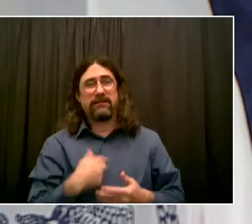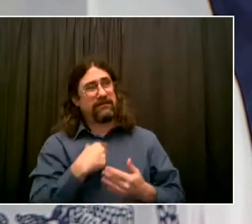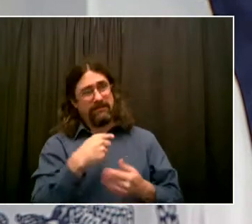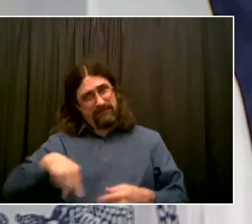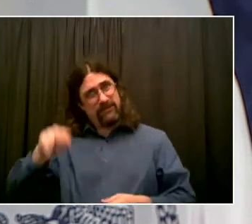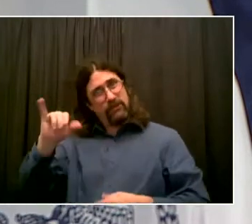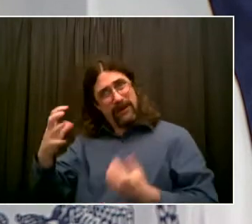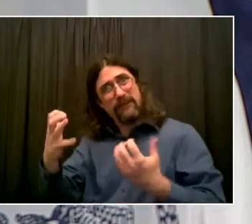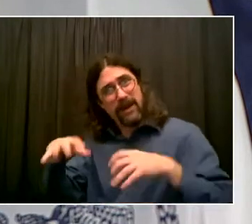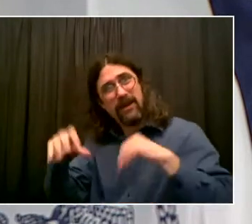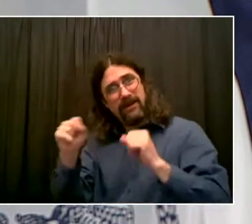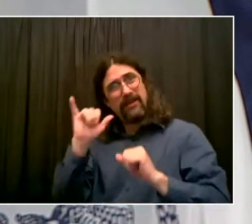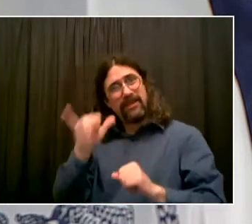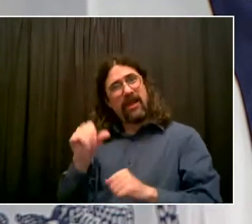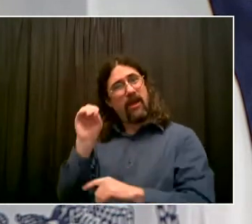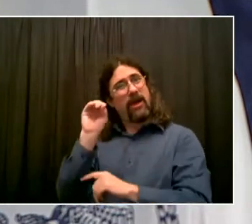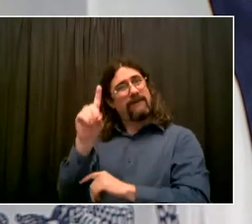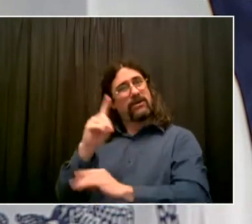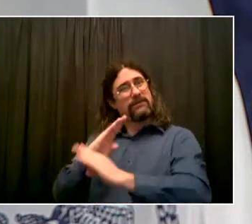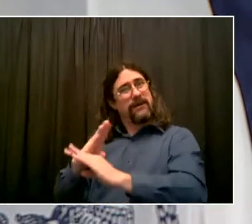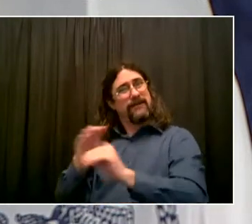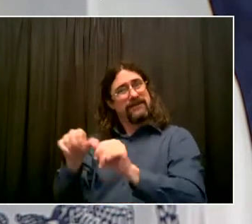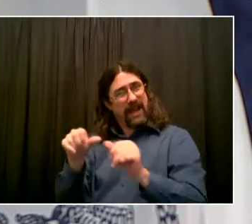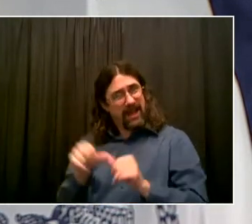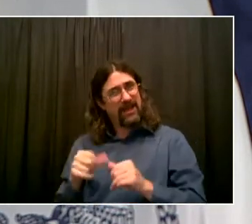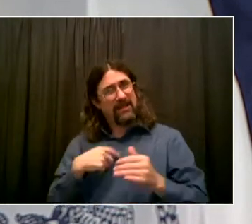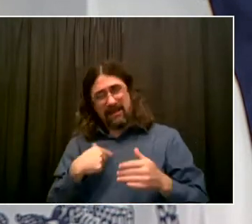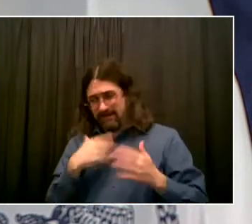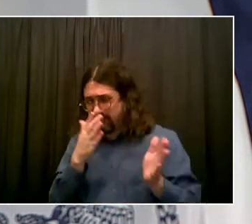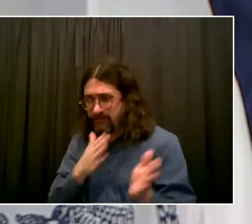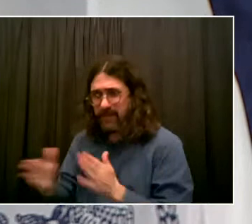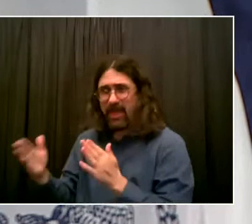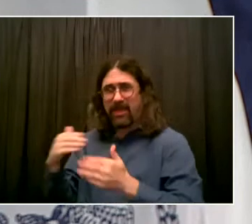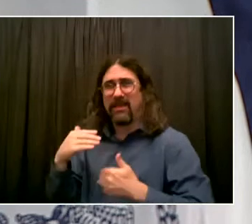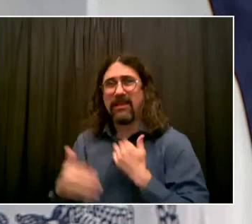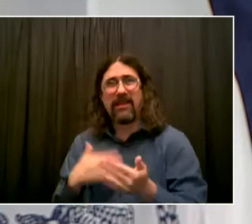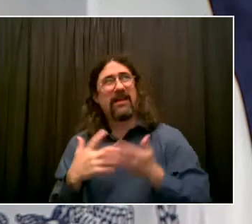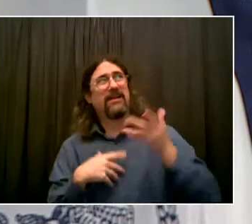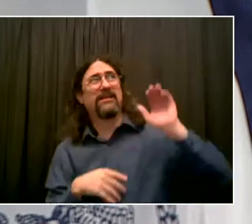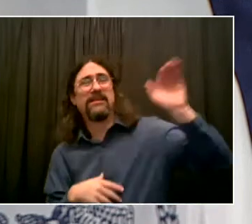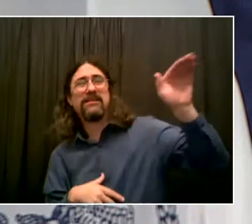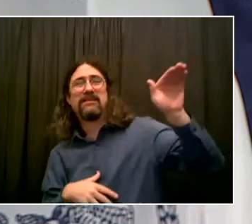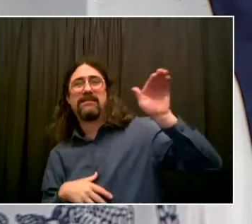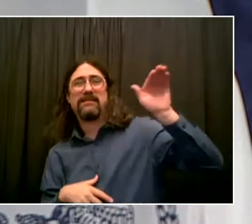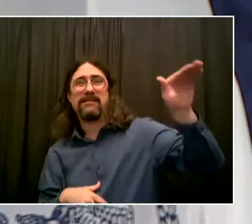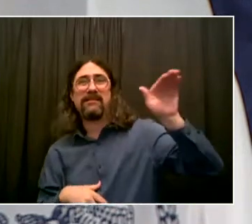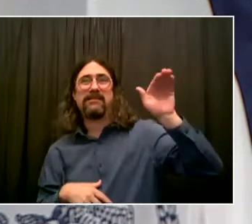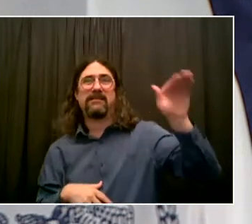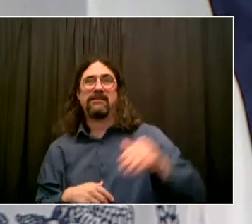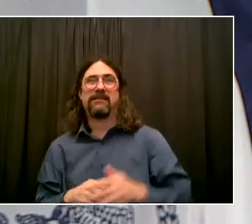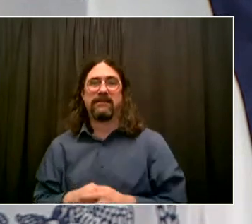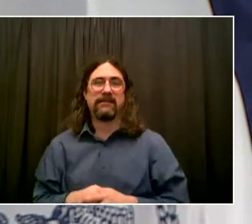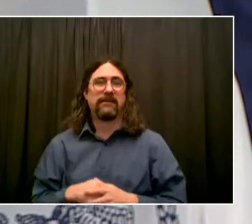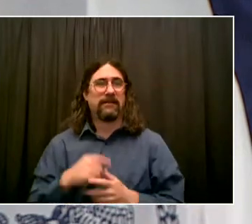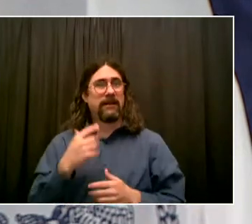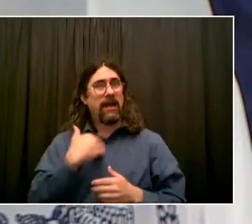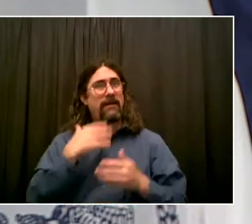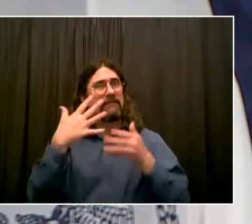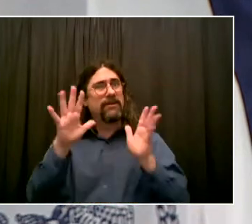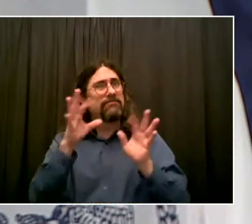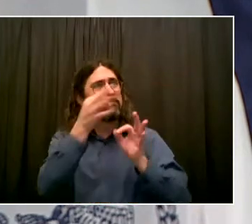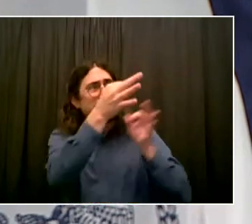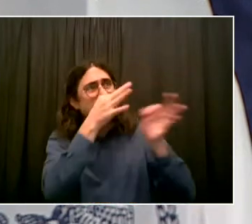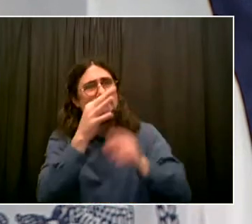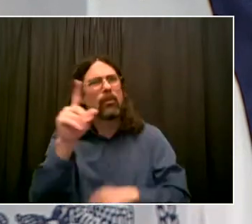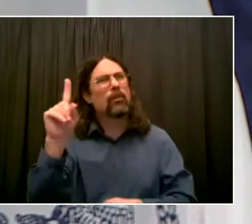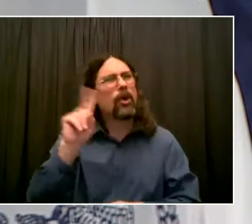with the support of local council members. The state of New York has never responded to this day. I think there should be real pressure put on the state of New